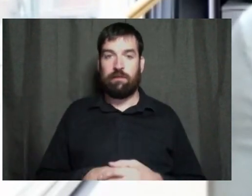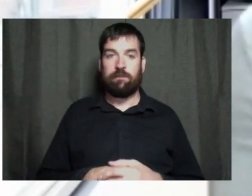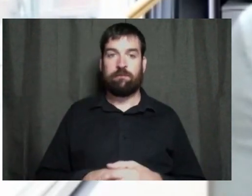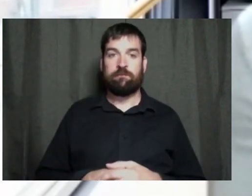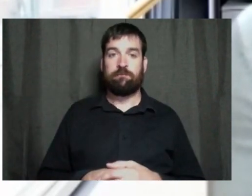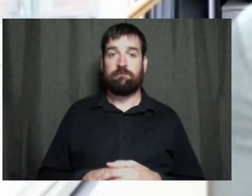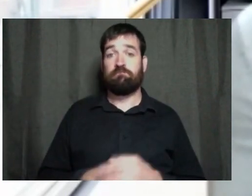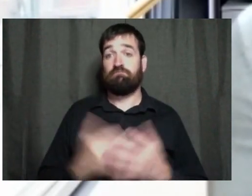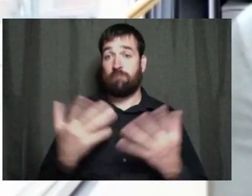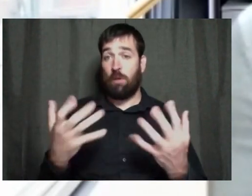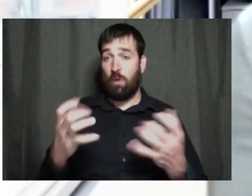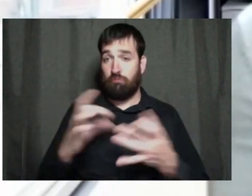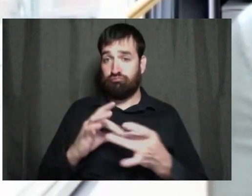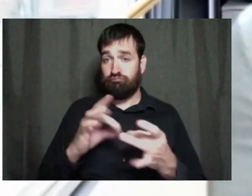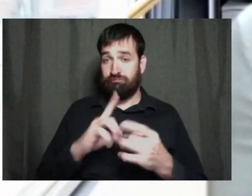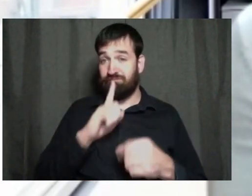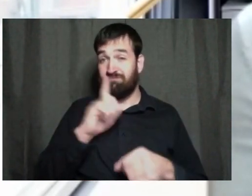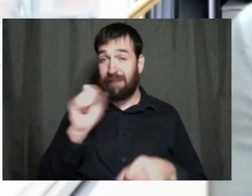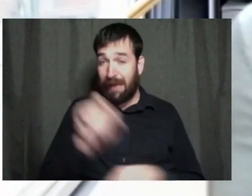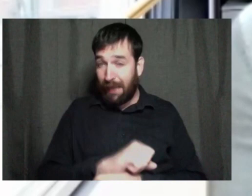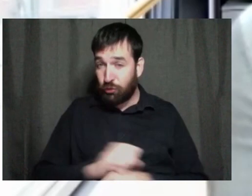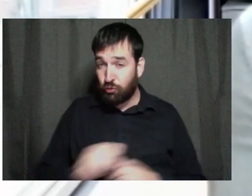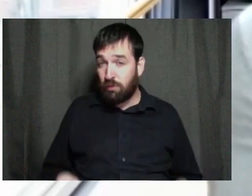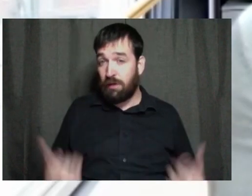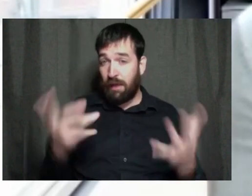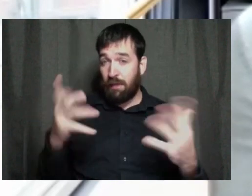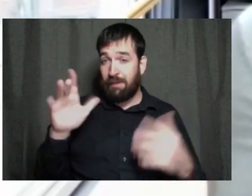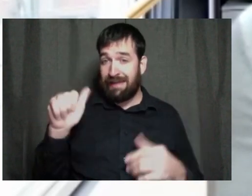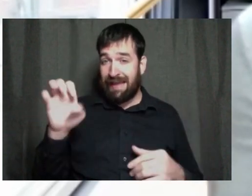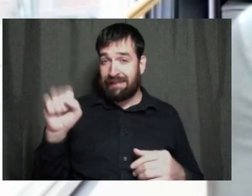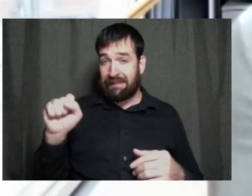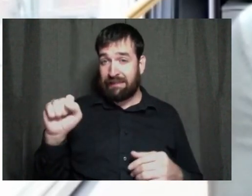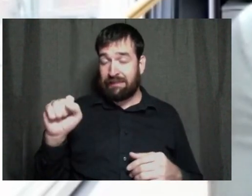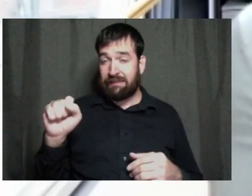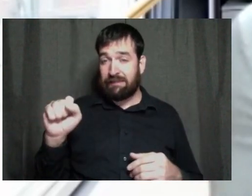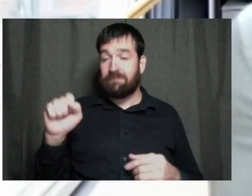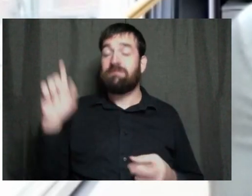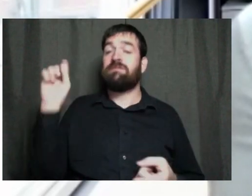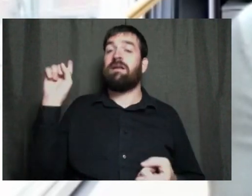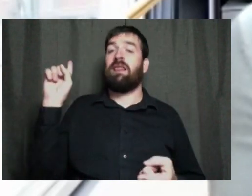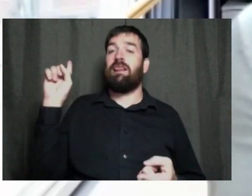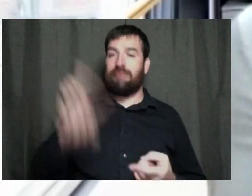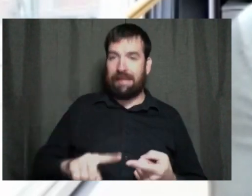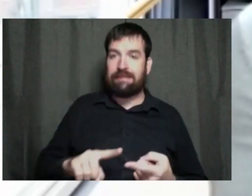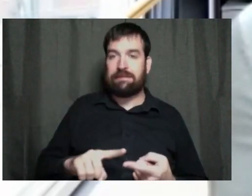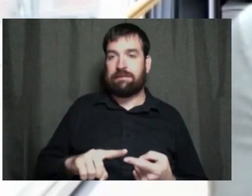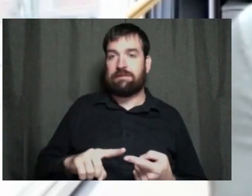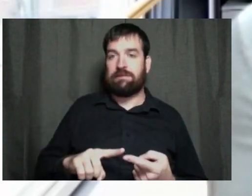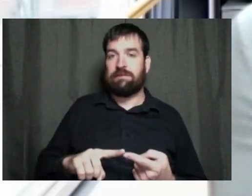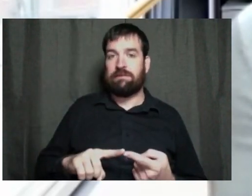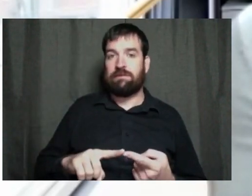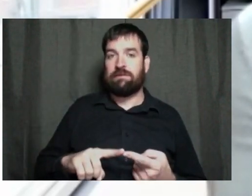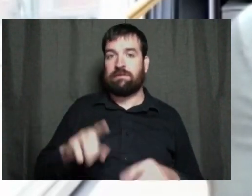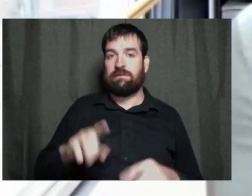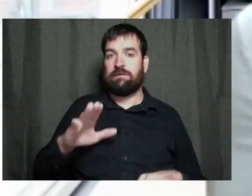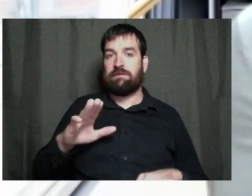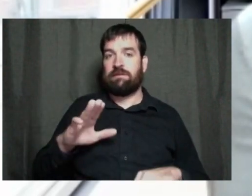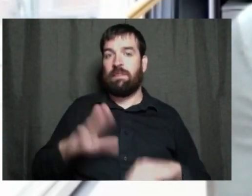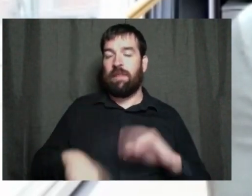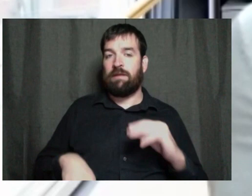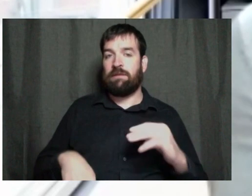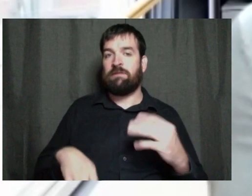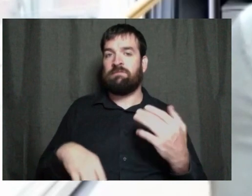say the actual number of cases of breakthrough infections is quite a bit lower than what maybe is used more loosely